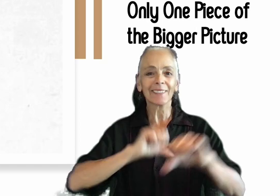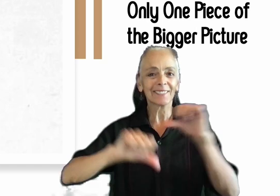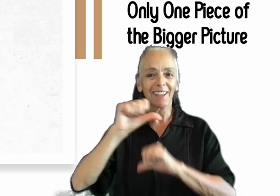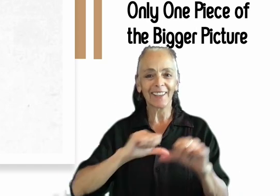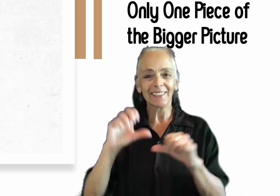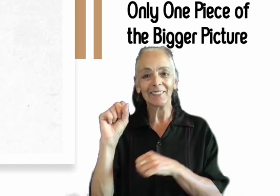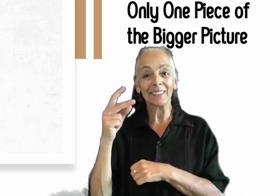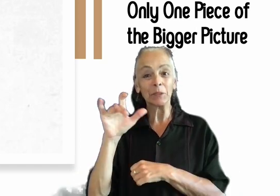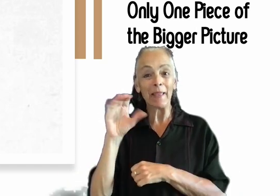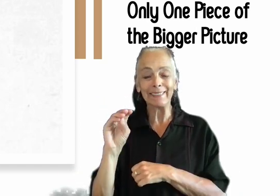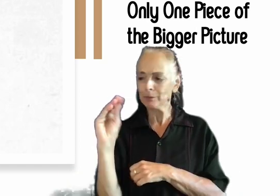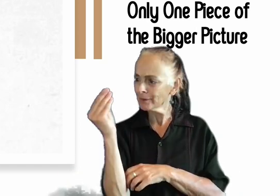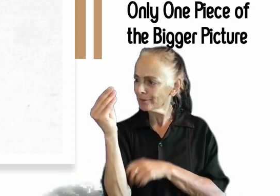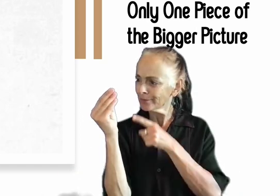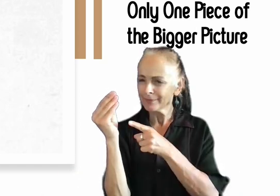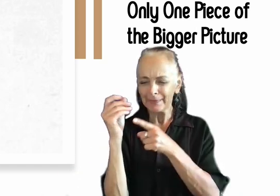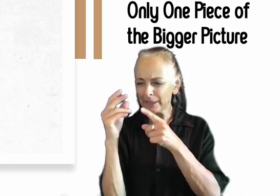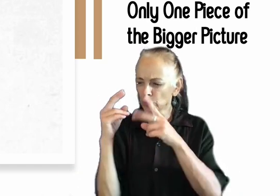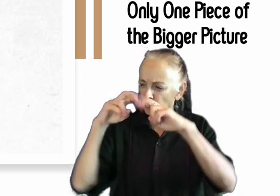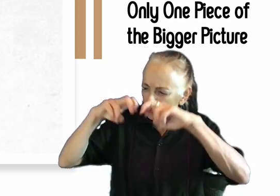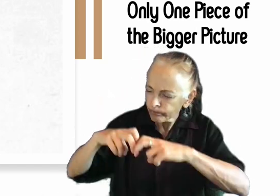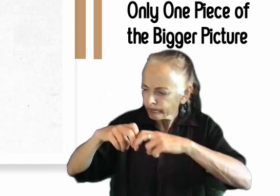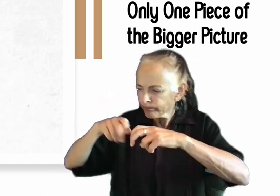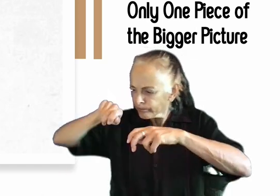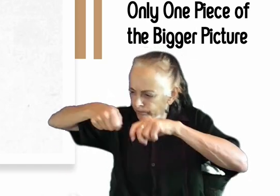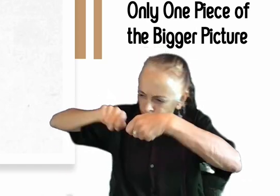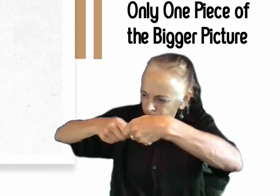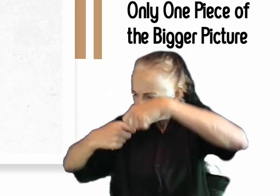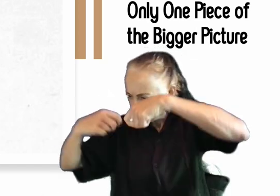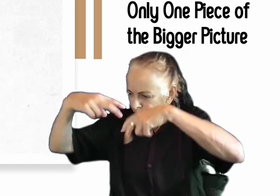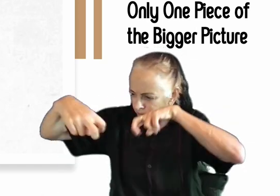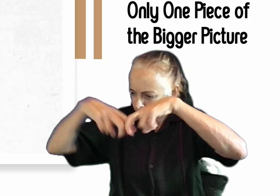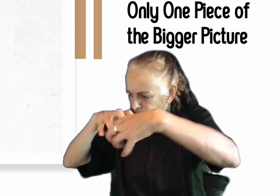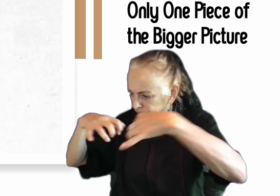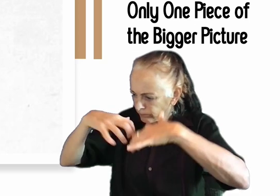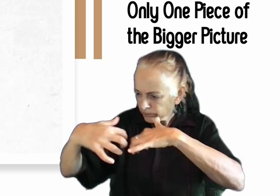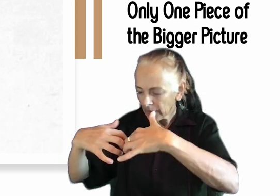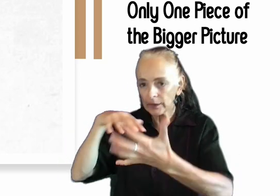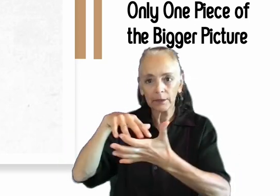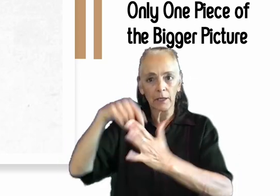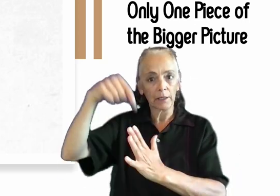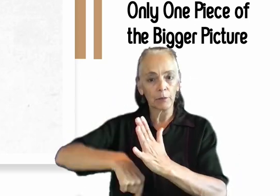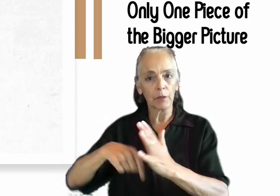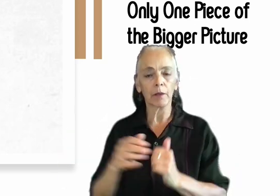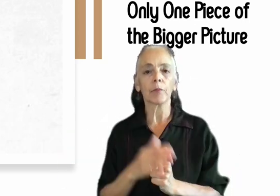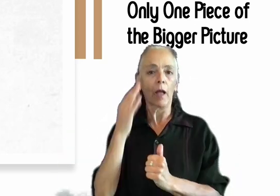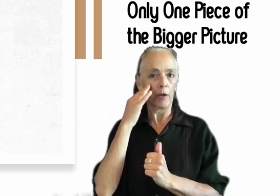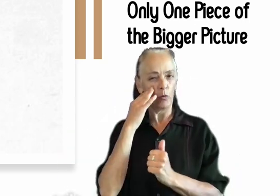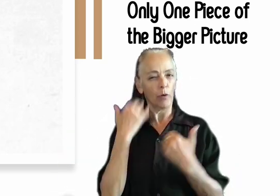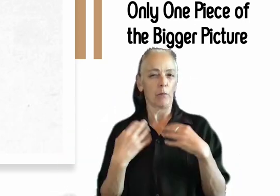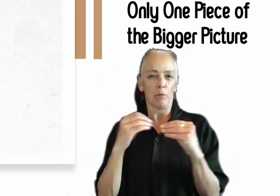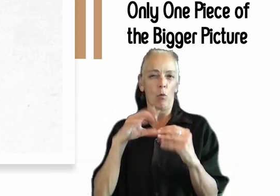specimen to be prodded picked apart and studied deeply i knew there was more to user